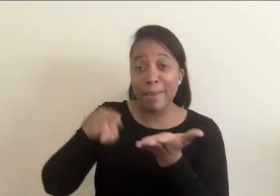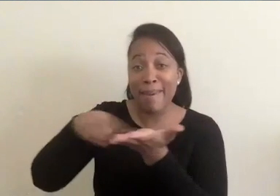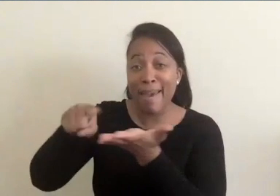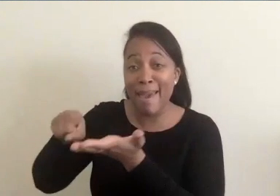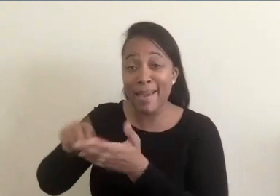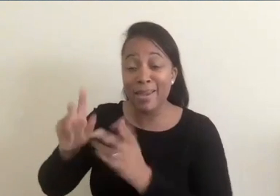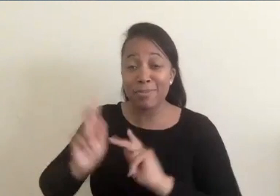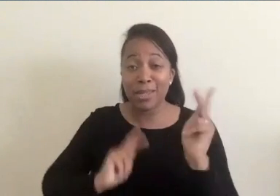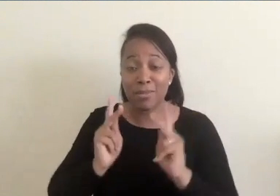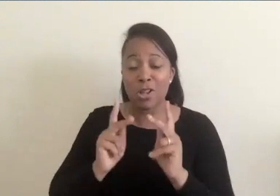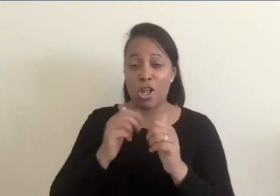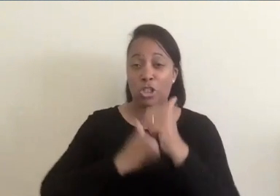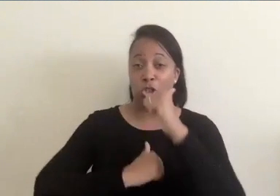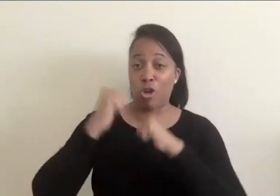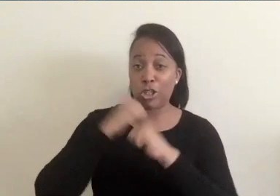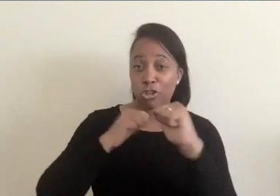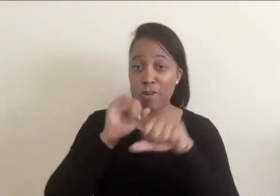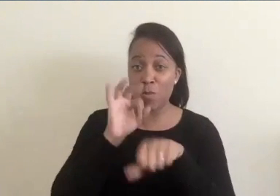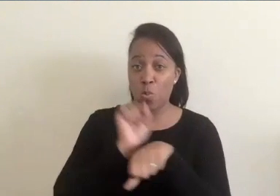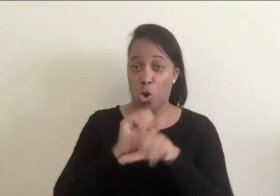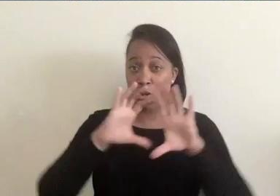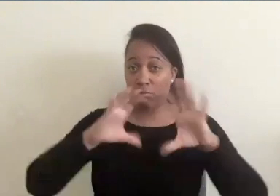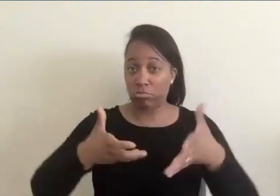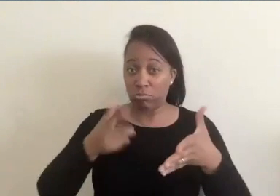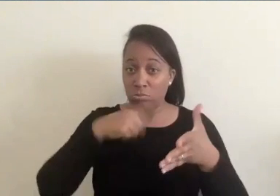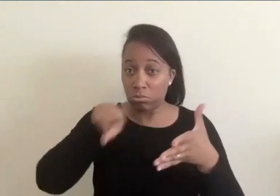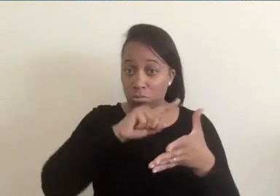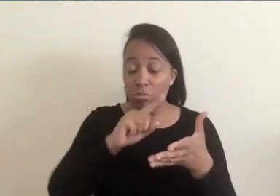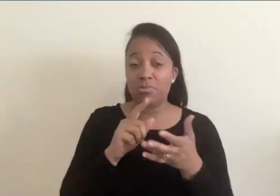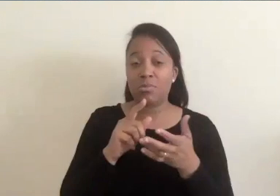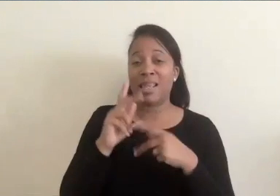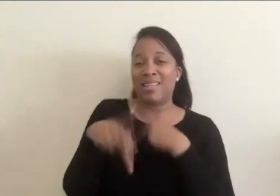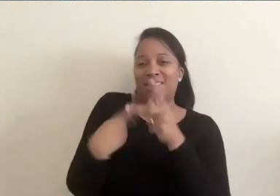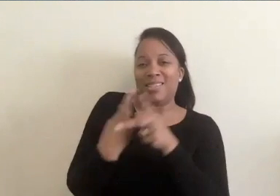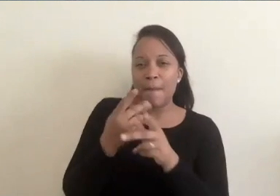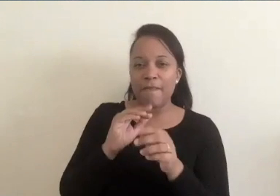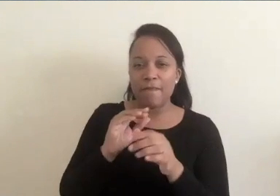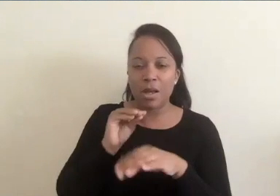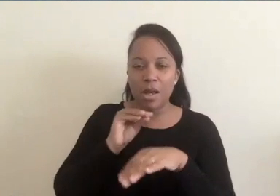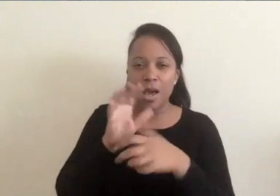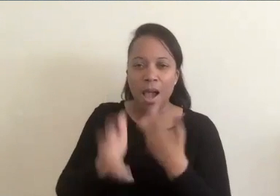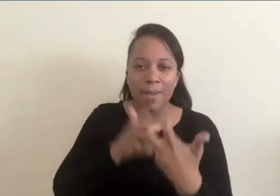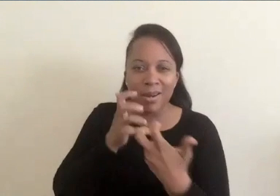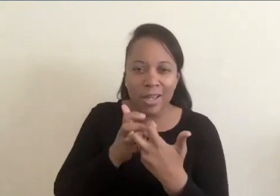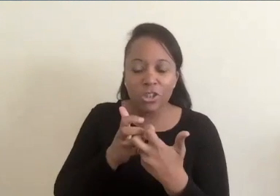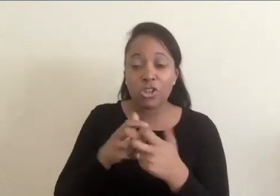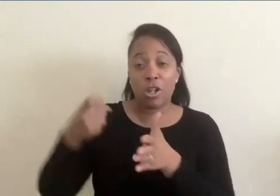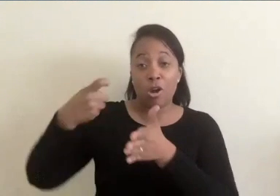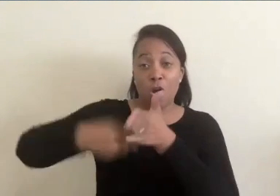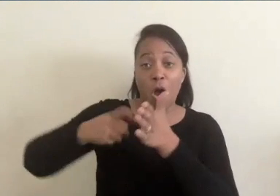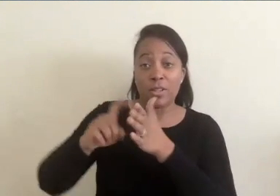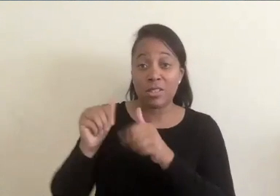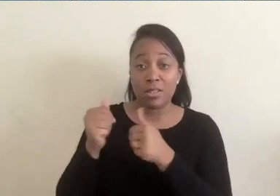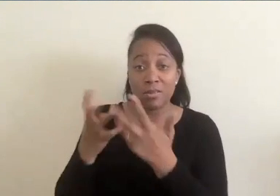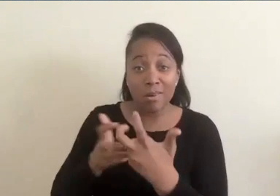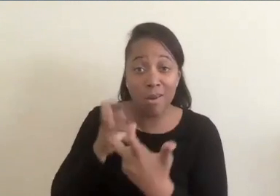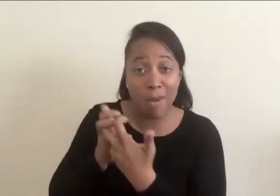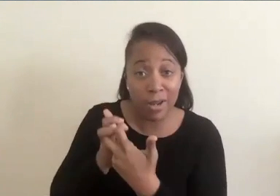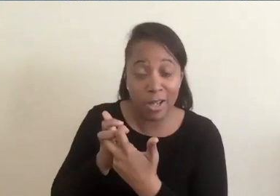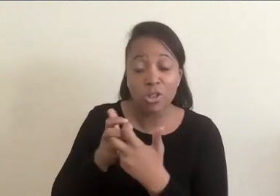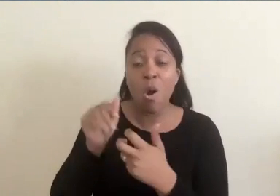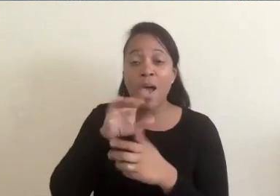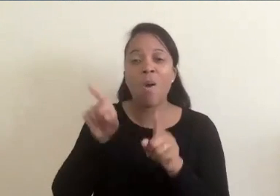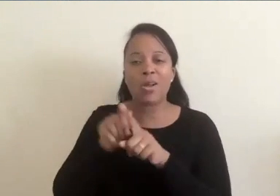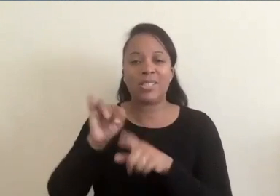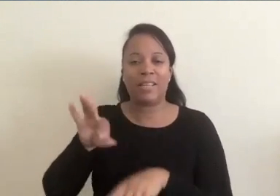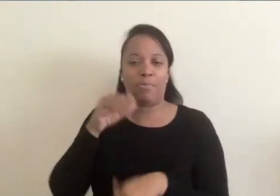compensation and structure of the workforce, the nature of the accommodation, the cost of the accommodation, and whether there's a